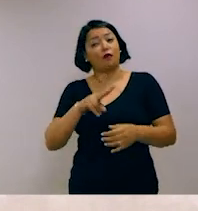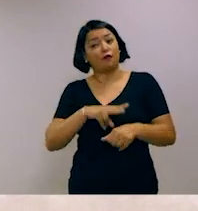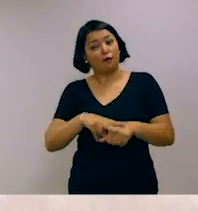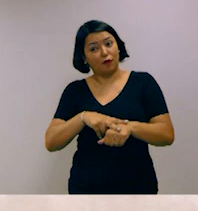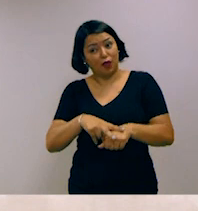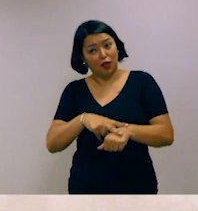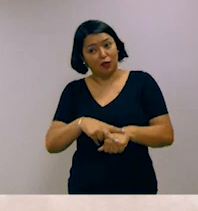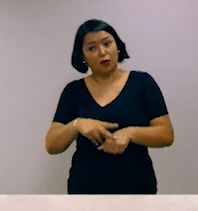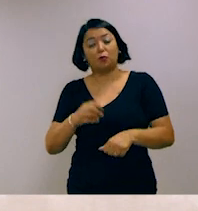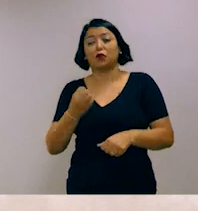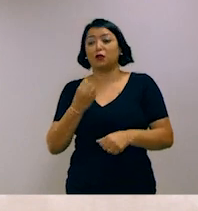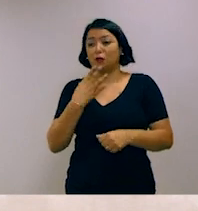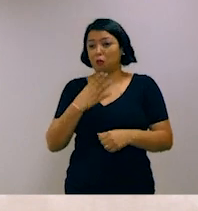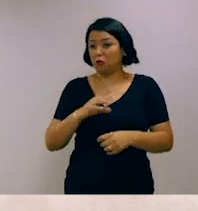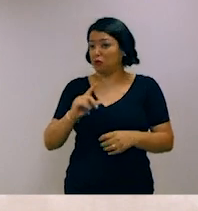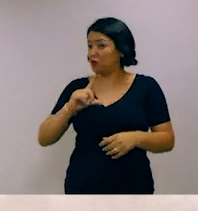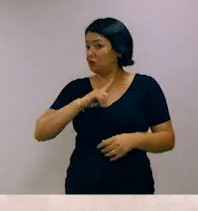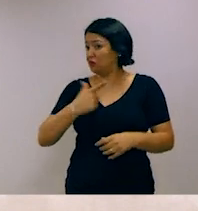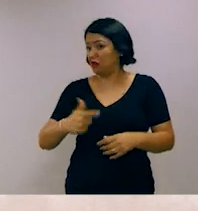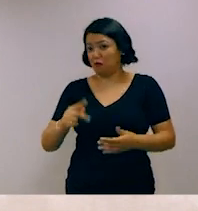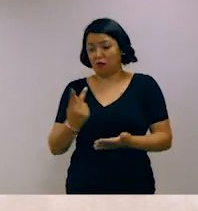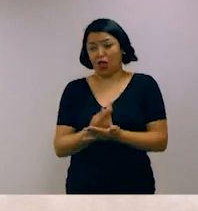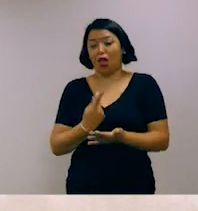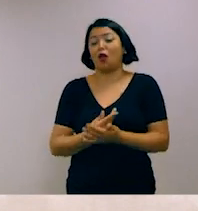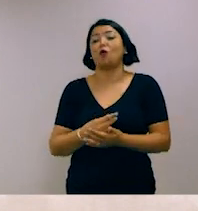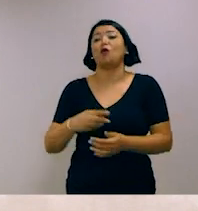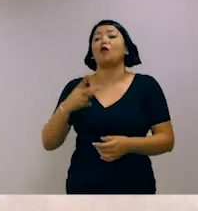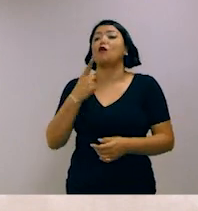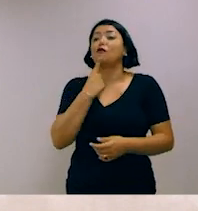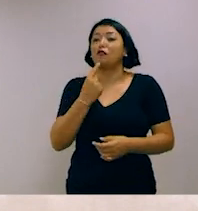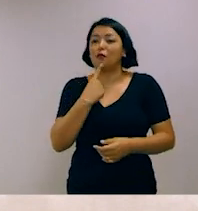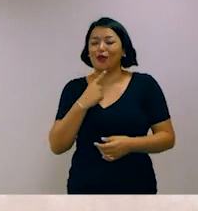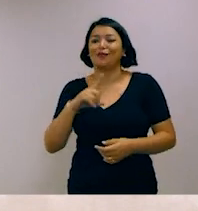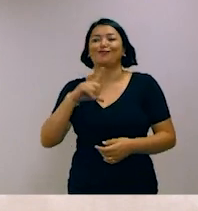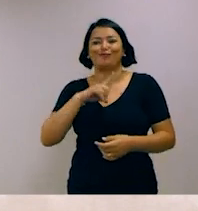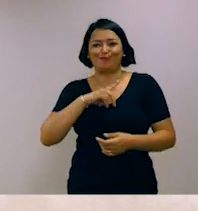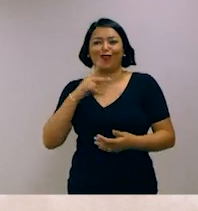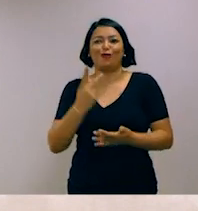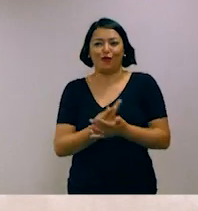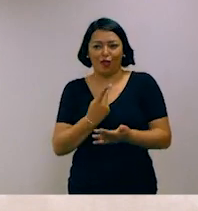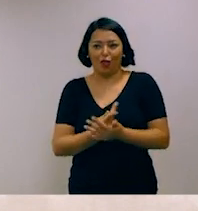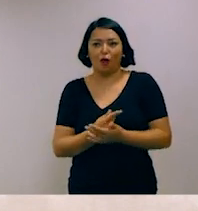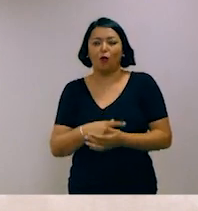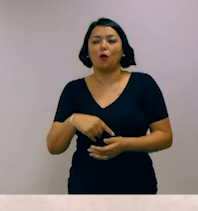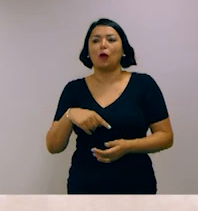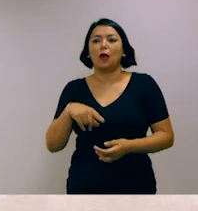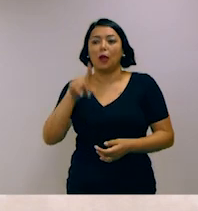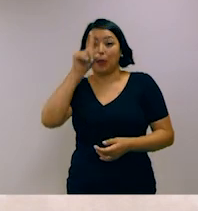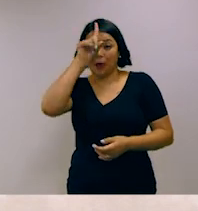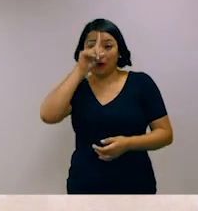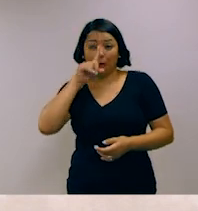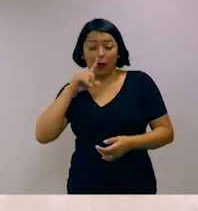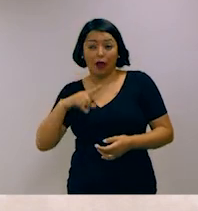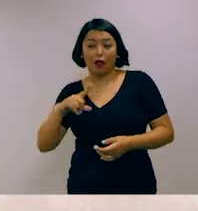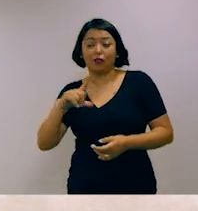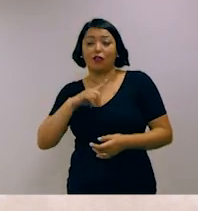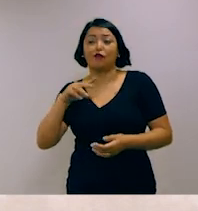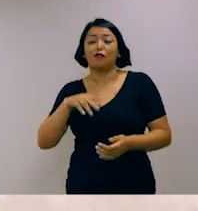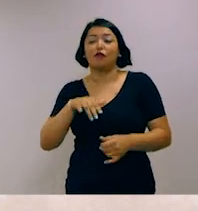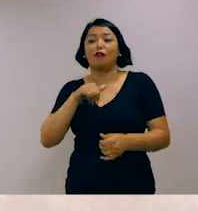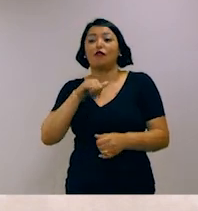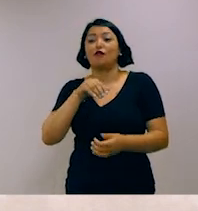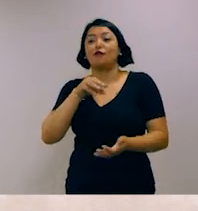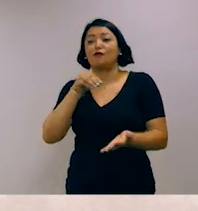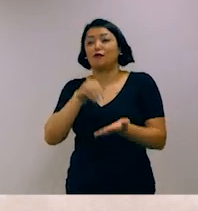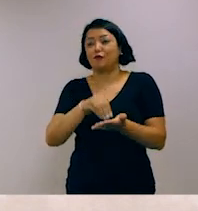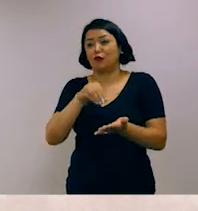green, is that there were no material errors. Red, there were material errors. And yellow, something happened and